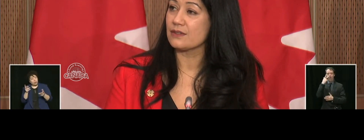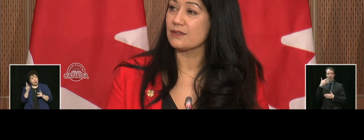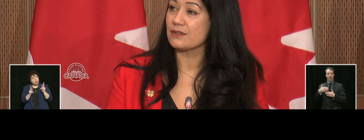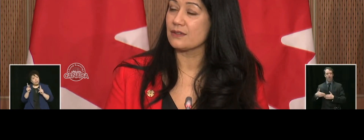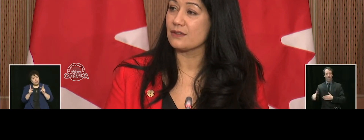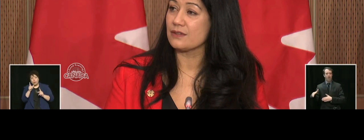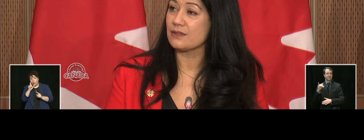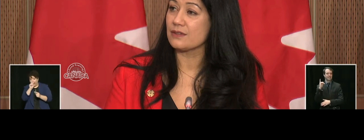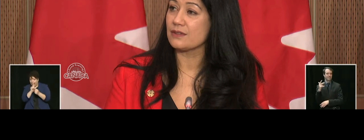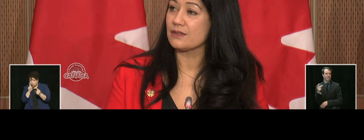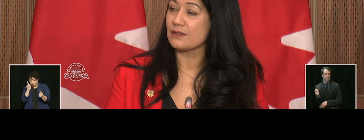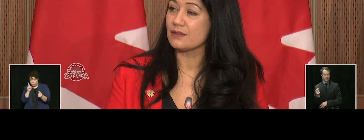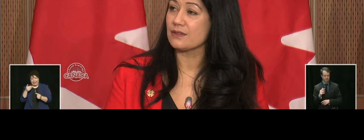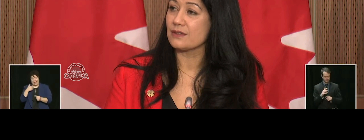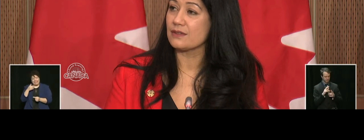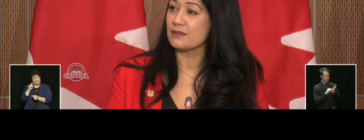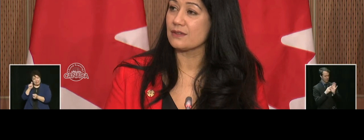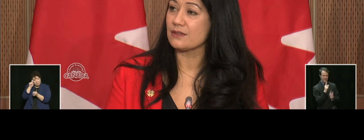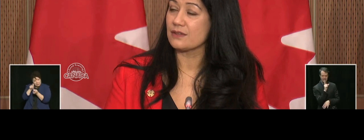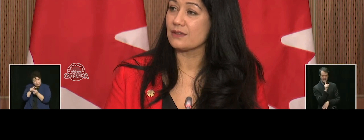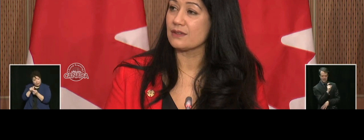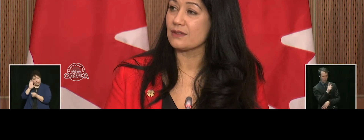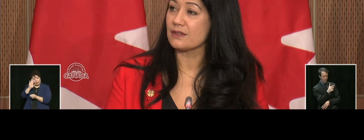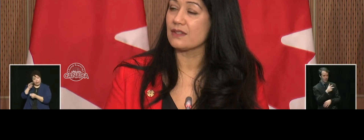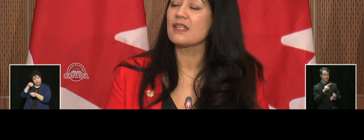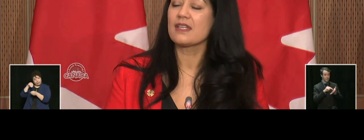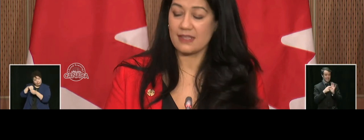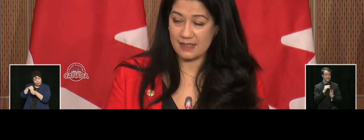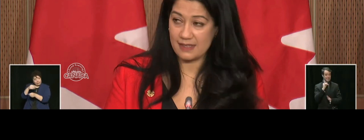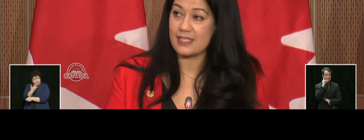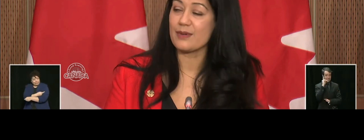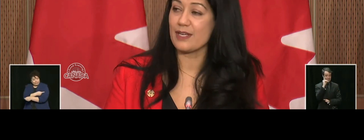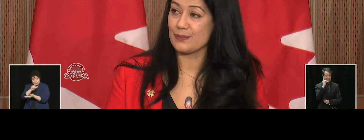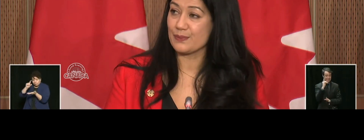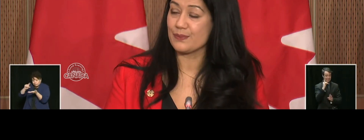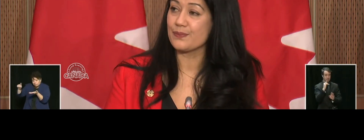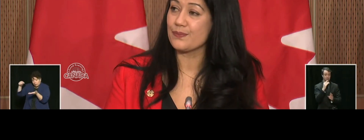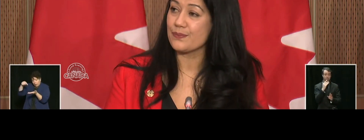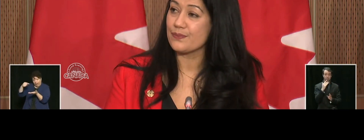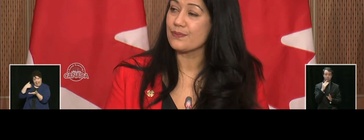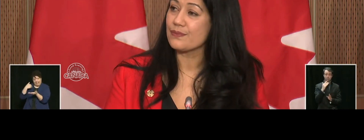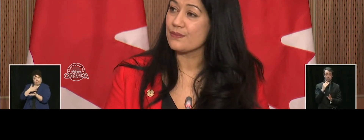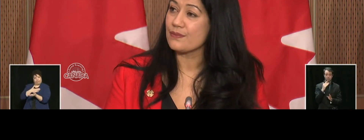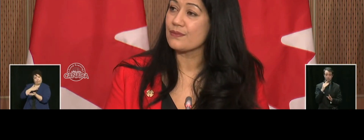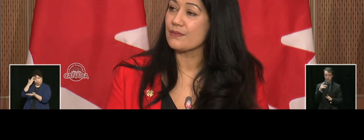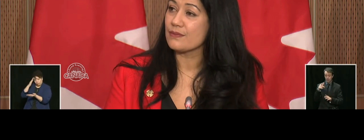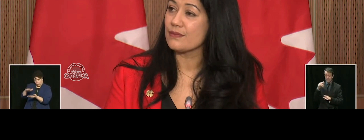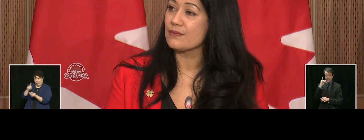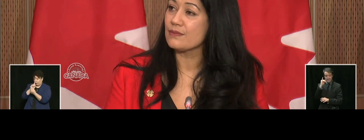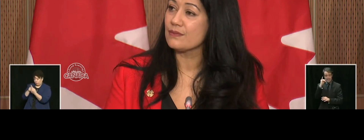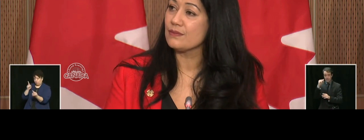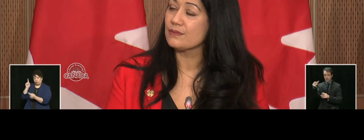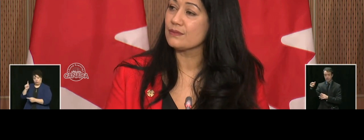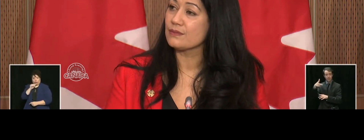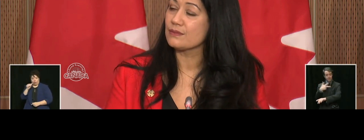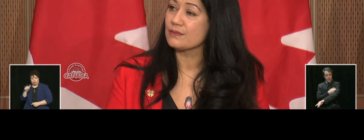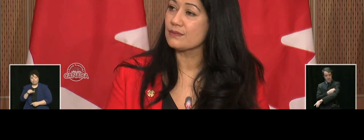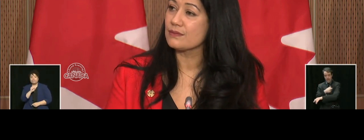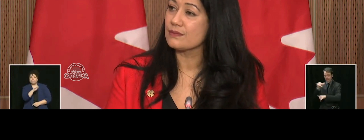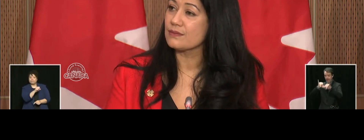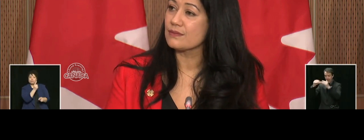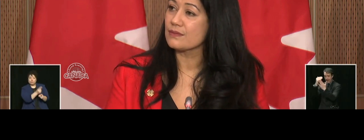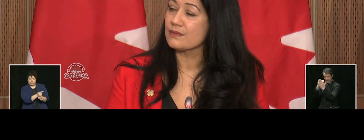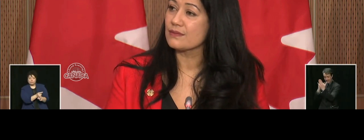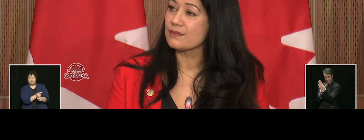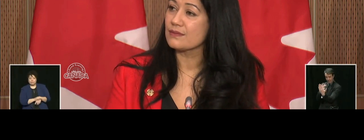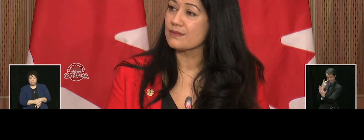who are allergic to a specific ingredient in the vaccine should not be taking it right now. That's right. And my follow-up question for you is, you know, there's been a lot of